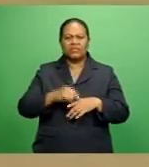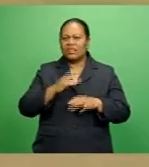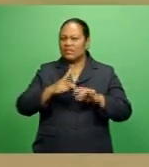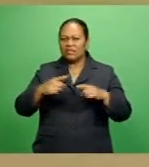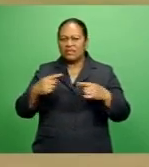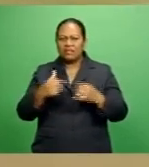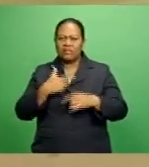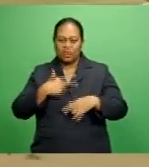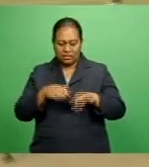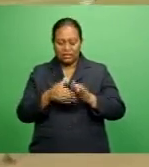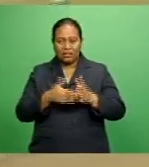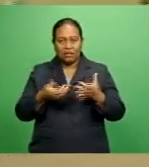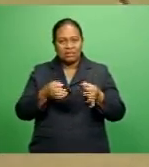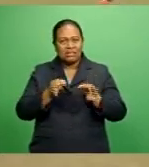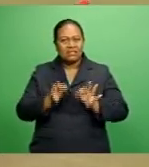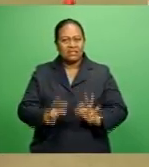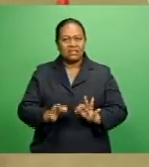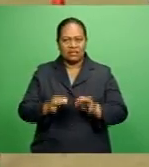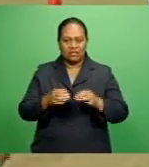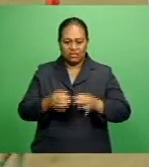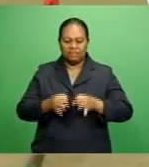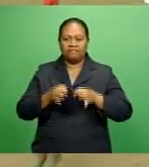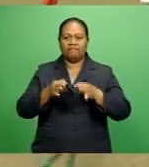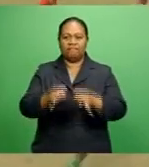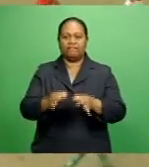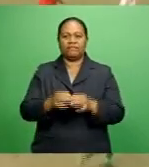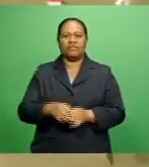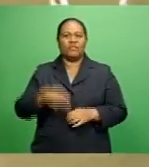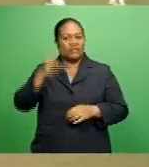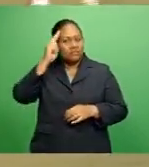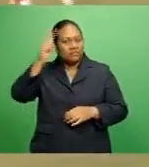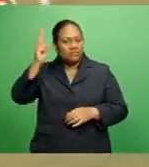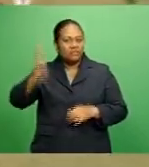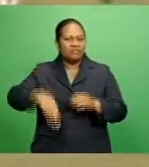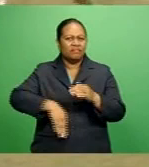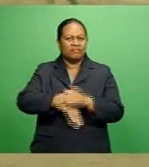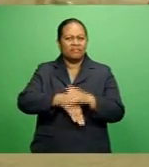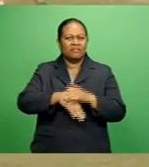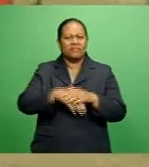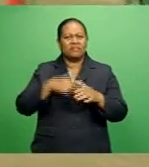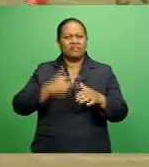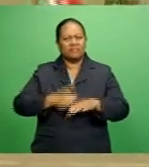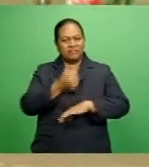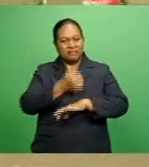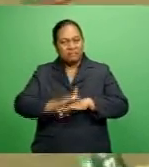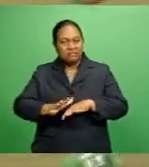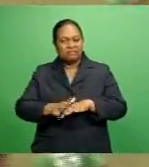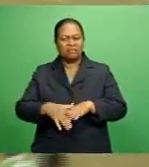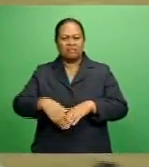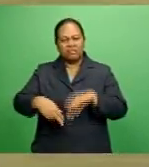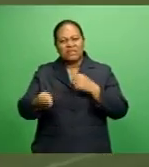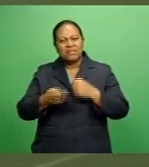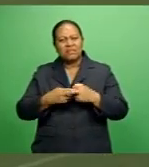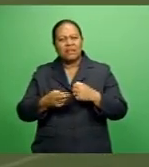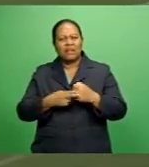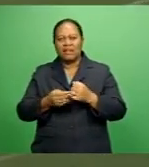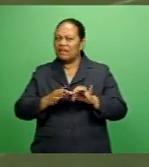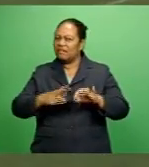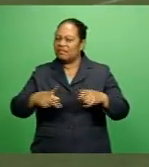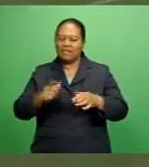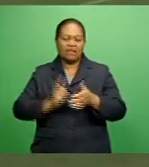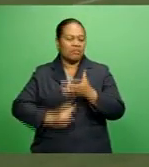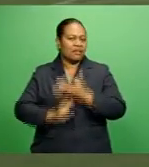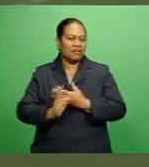and have decided to delay the start of the National League, considering groundwork and stadium renovations being carried out in